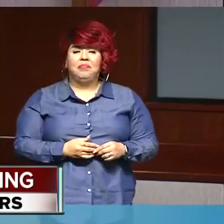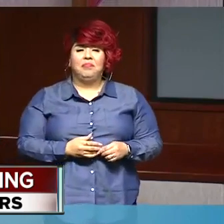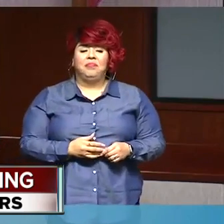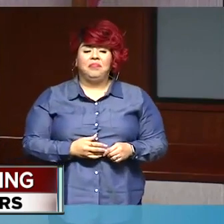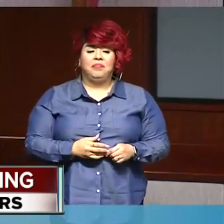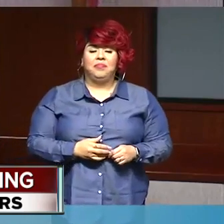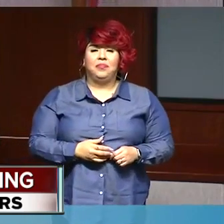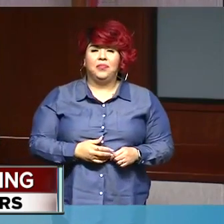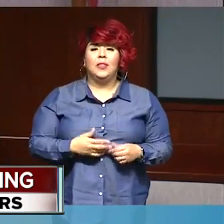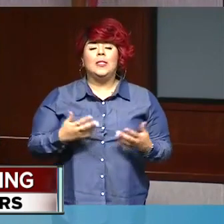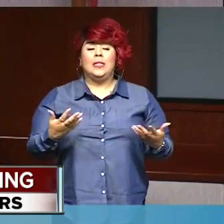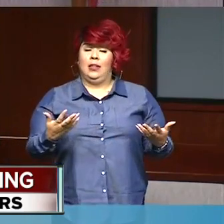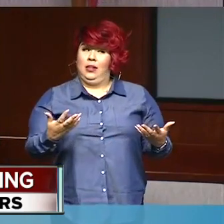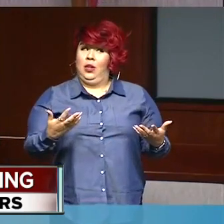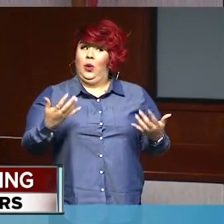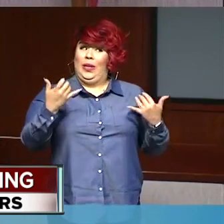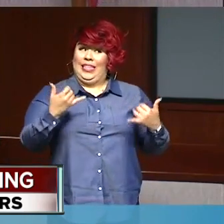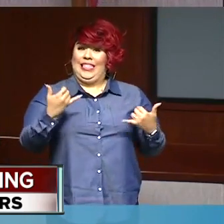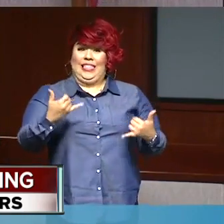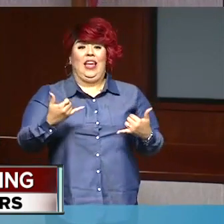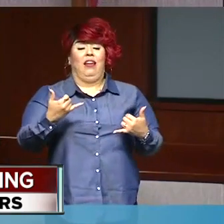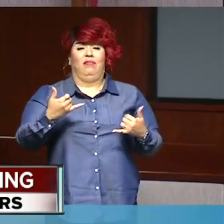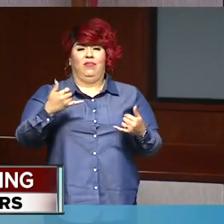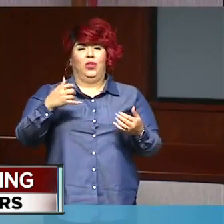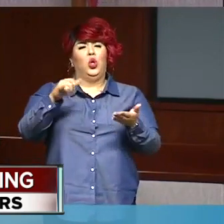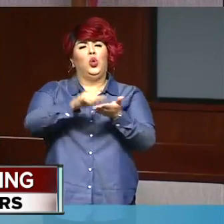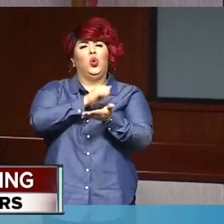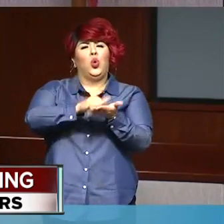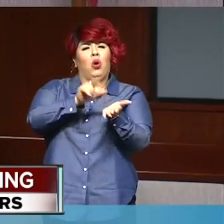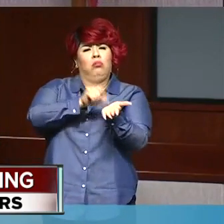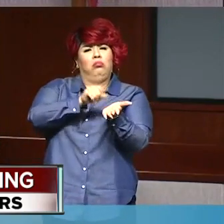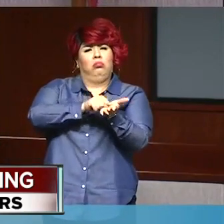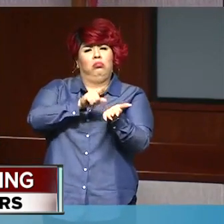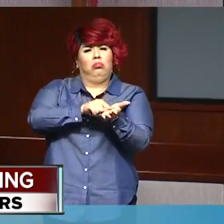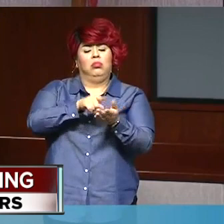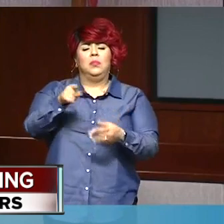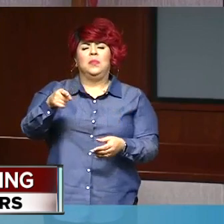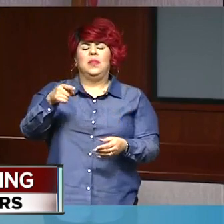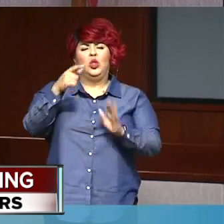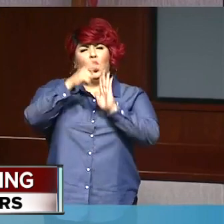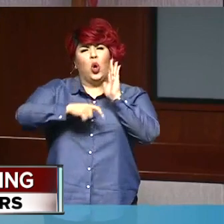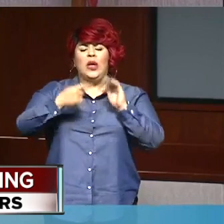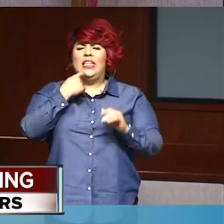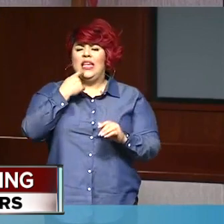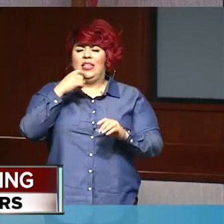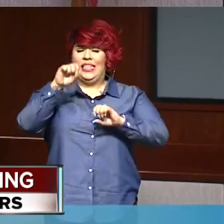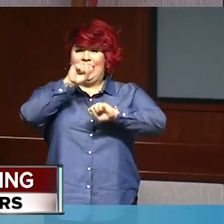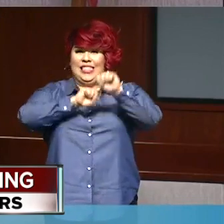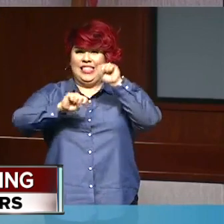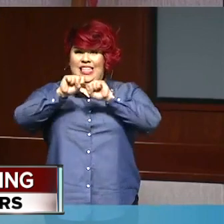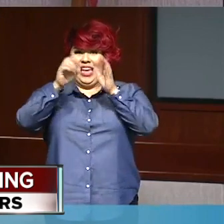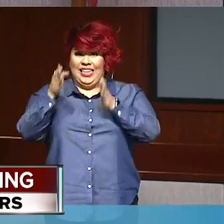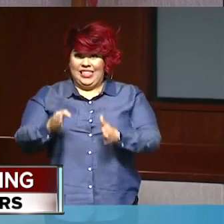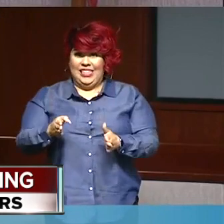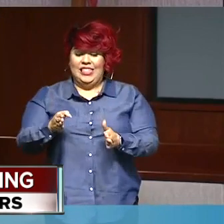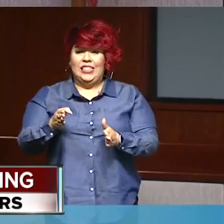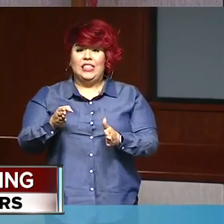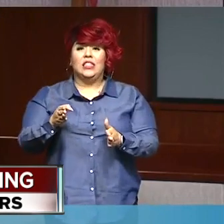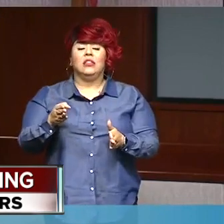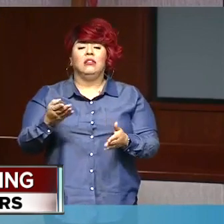There is a story in today's New York Times where scientists are linking DNA to the